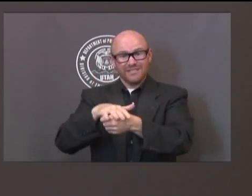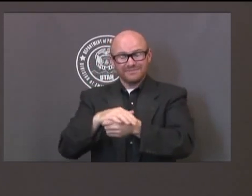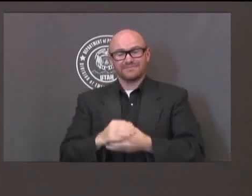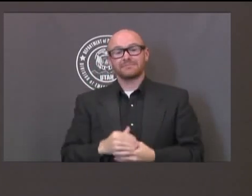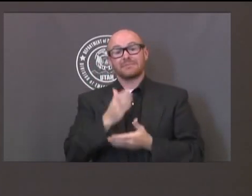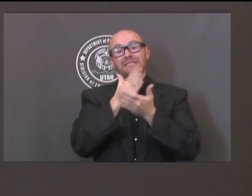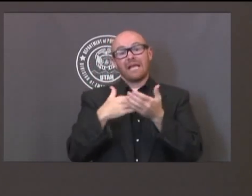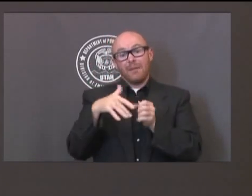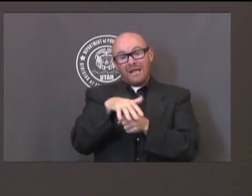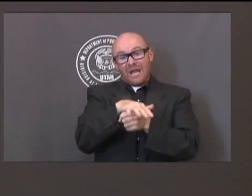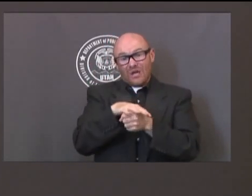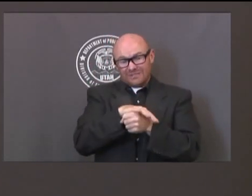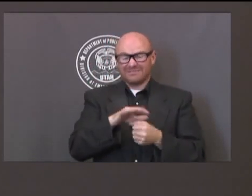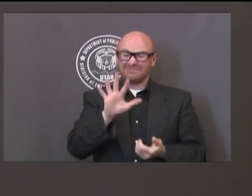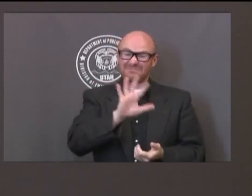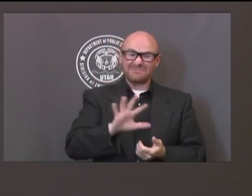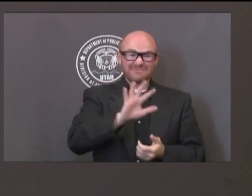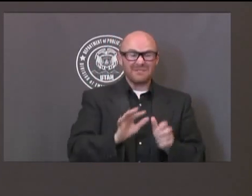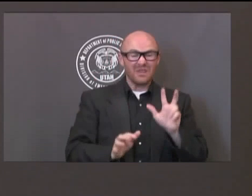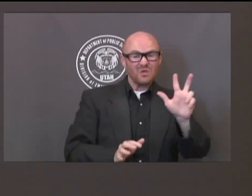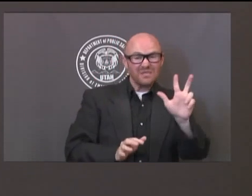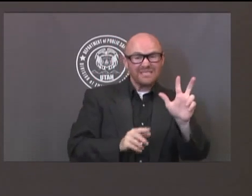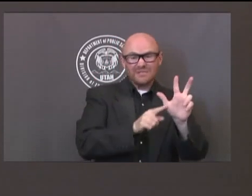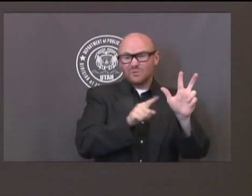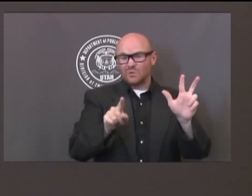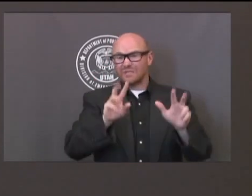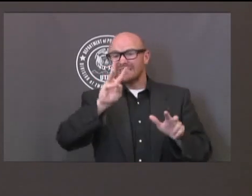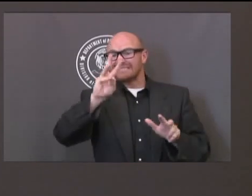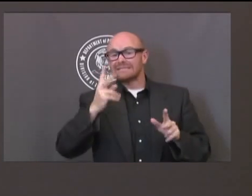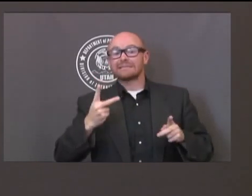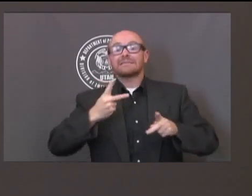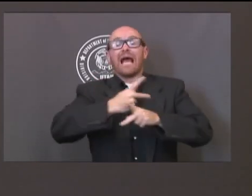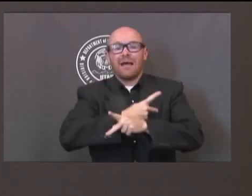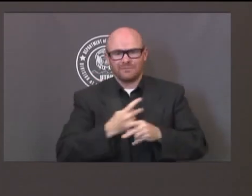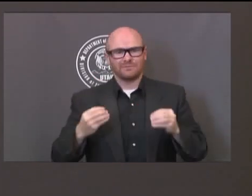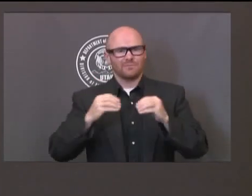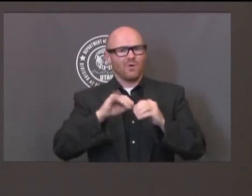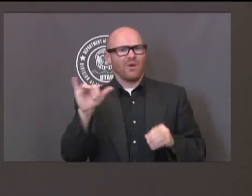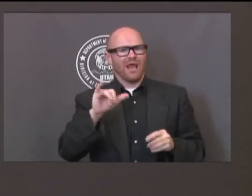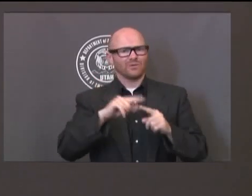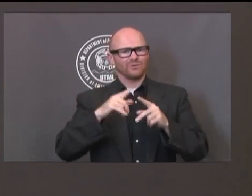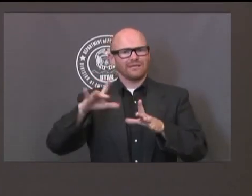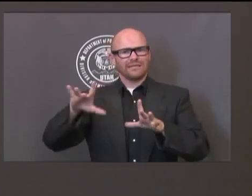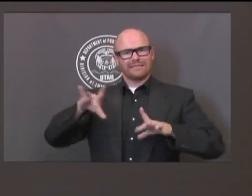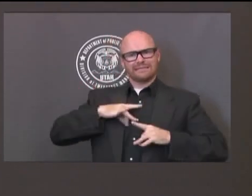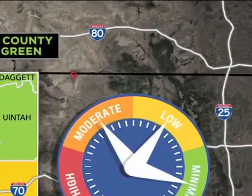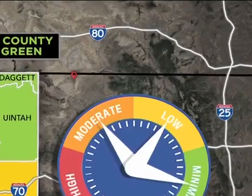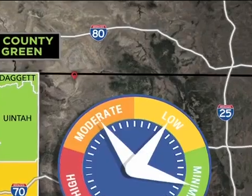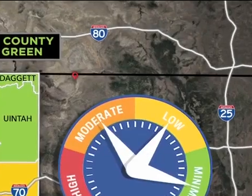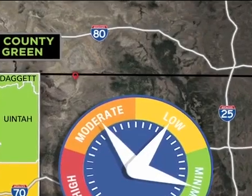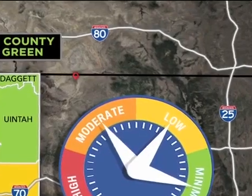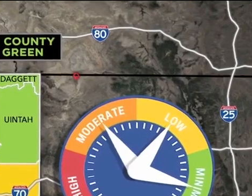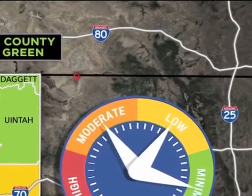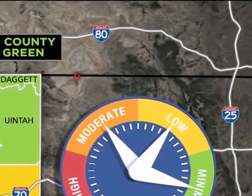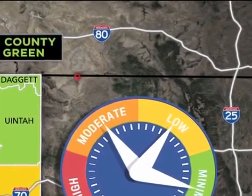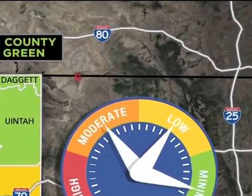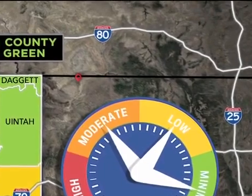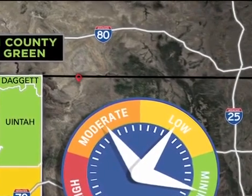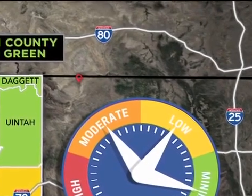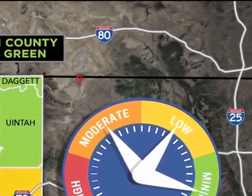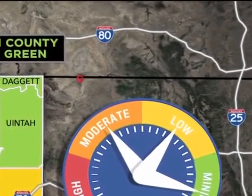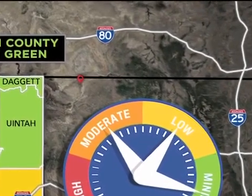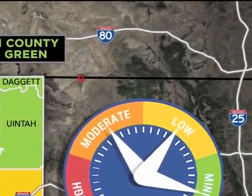cities, you are between 3 and 6 times more likely to have COVID-19 than the rest of the state. Provo and Orem will move